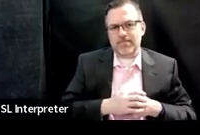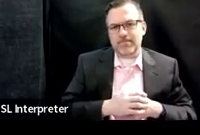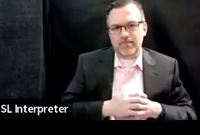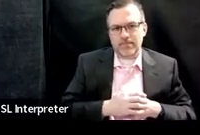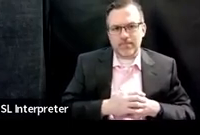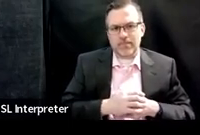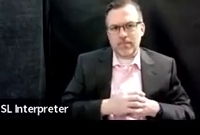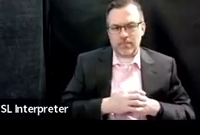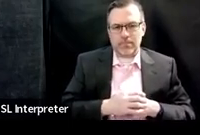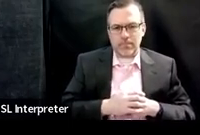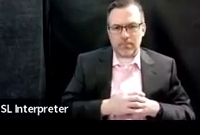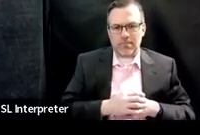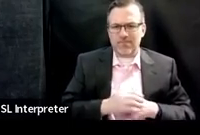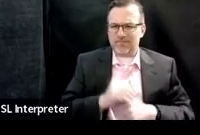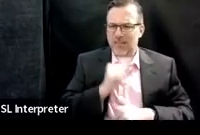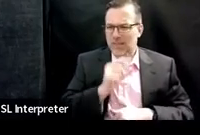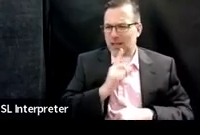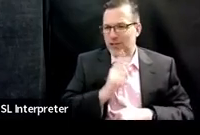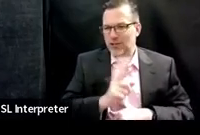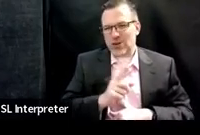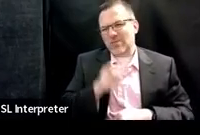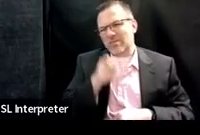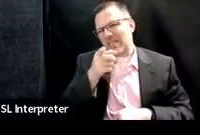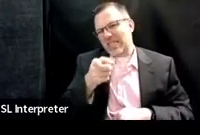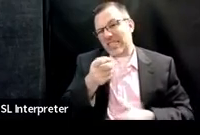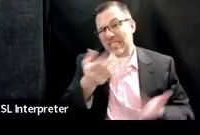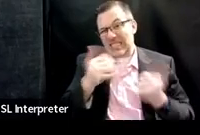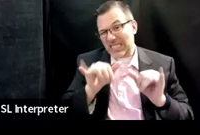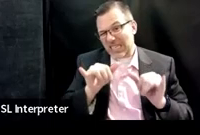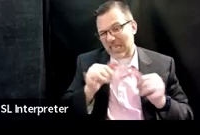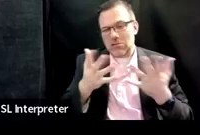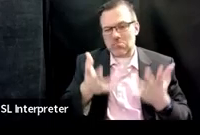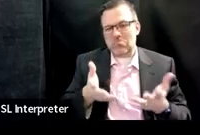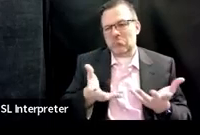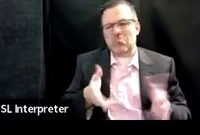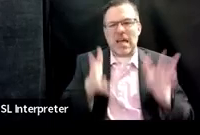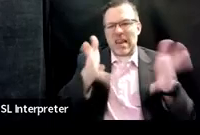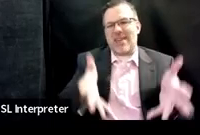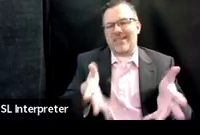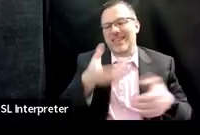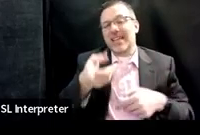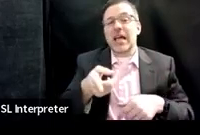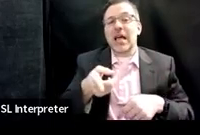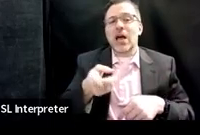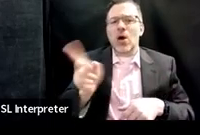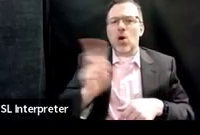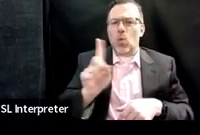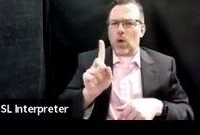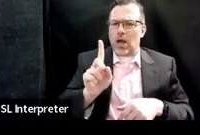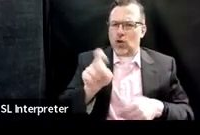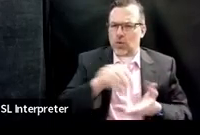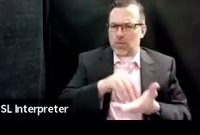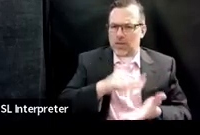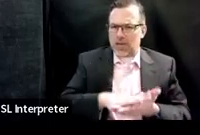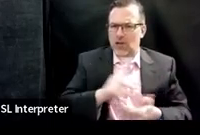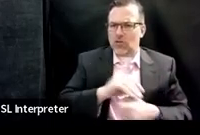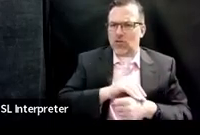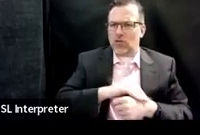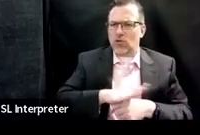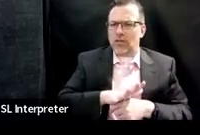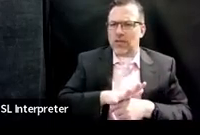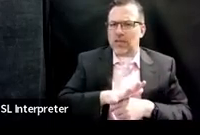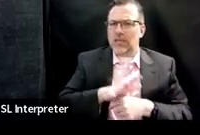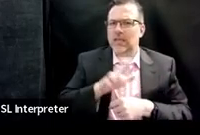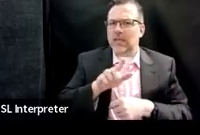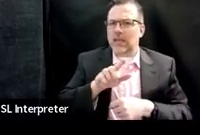And I'm not sure if this question is still applicable, but I just left it in here. Where should the conversation of COVID-19 be documented in the written